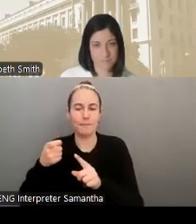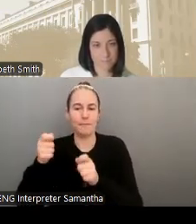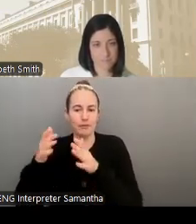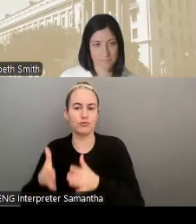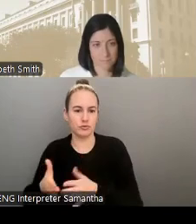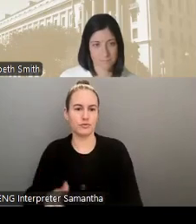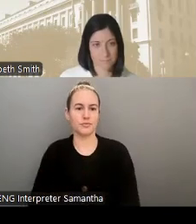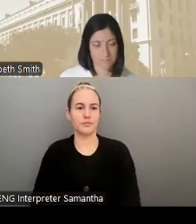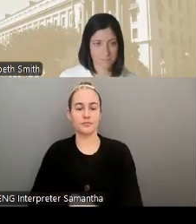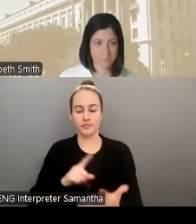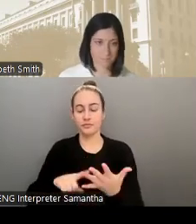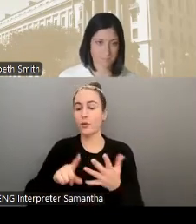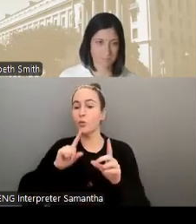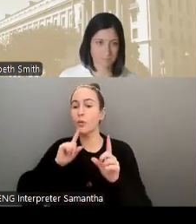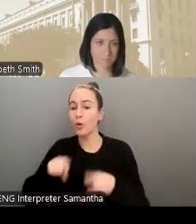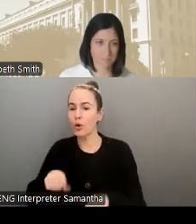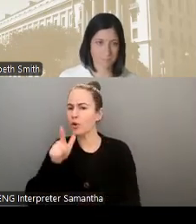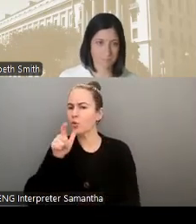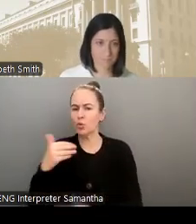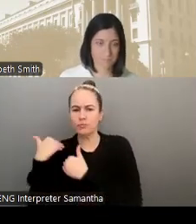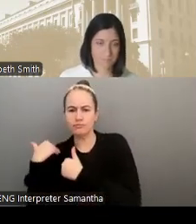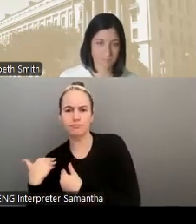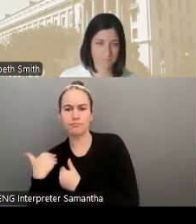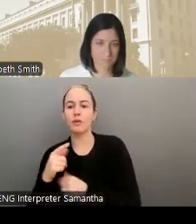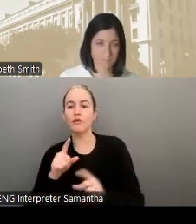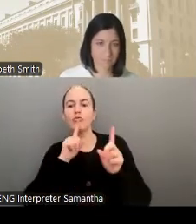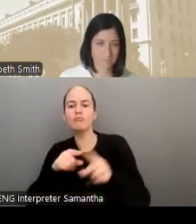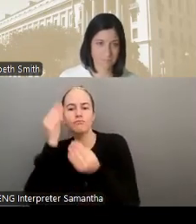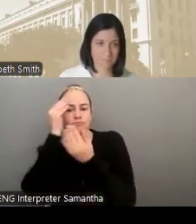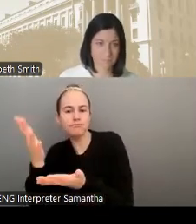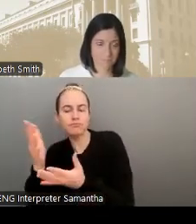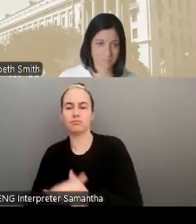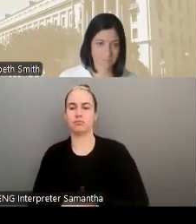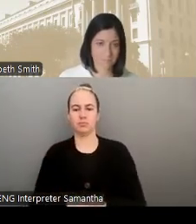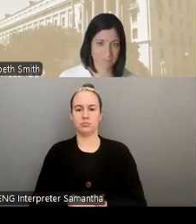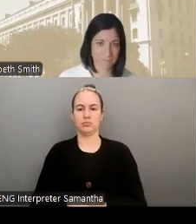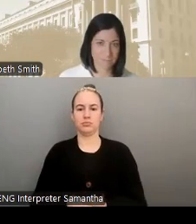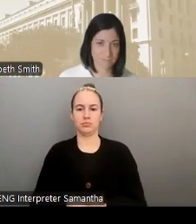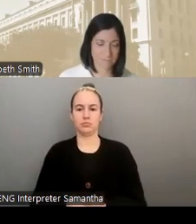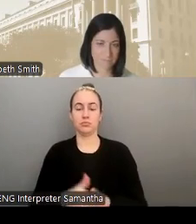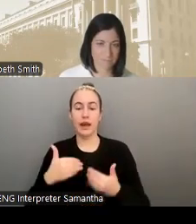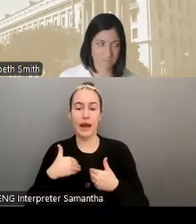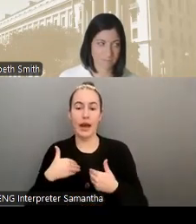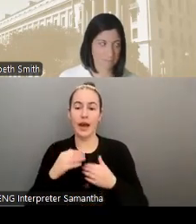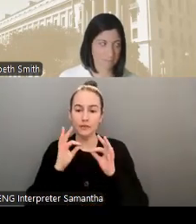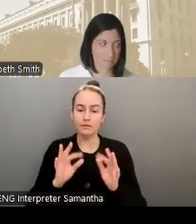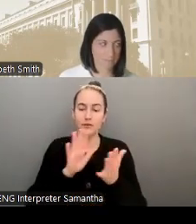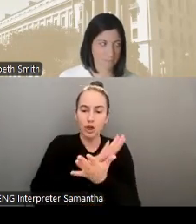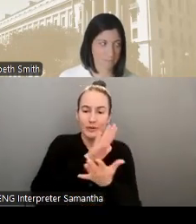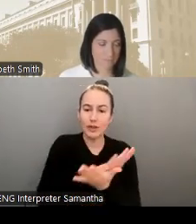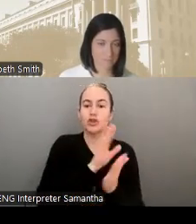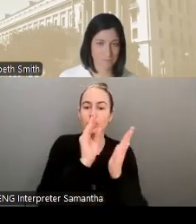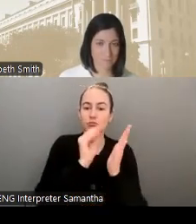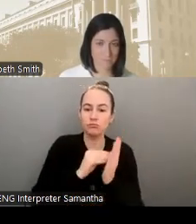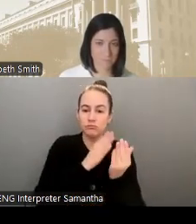Reporting. Who is responsible for reporting information? Do you maintain supporting documentation? Are you reviewing